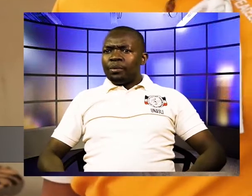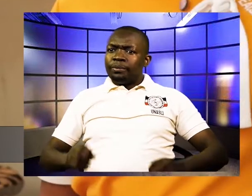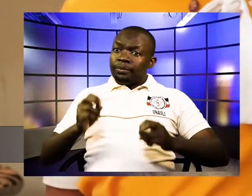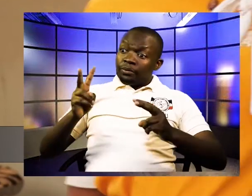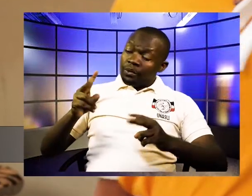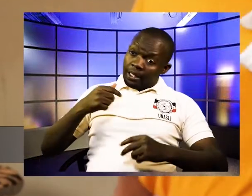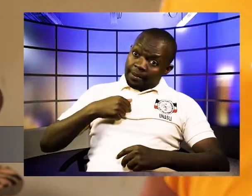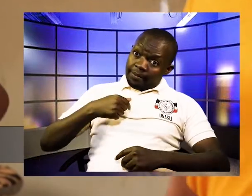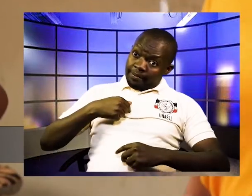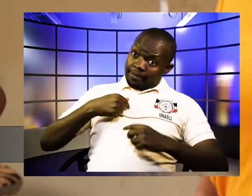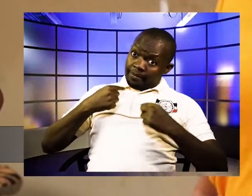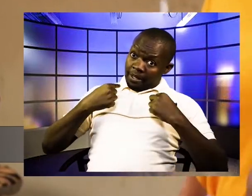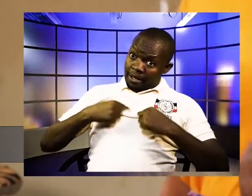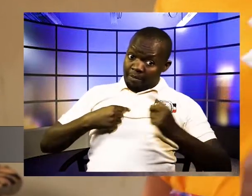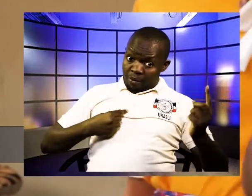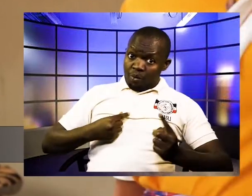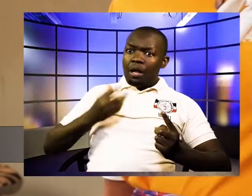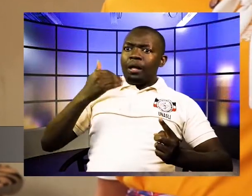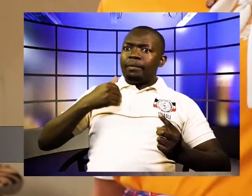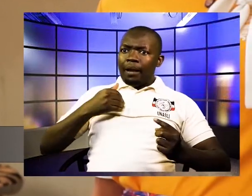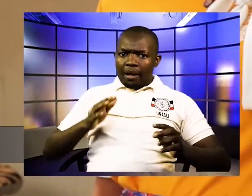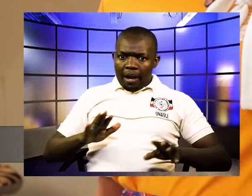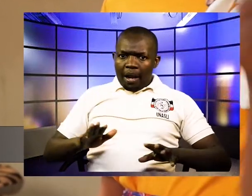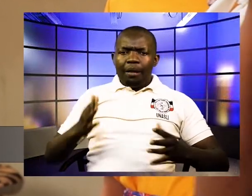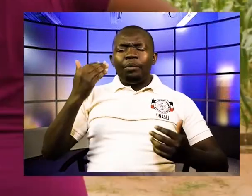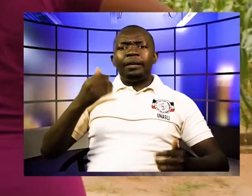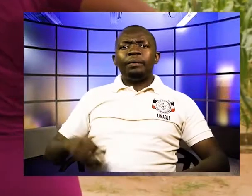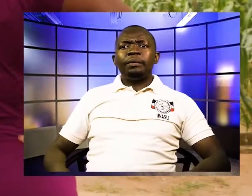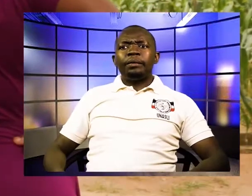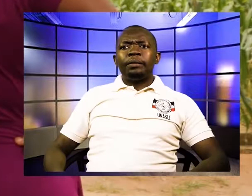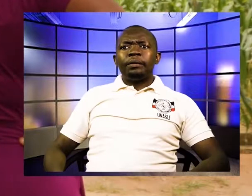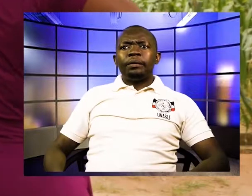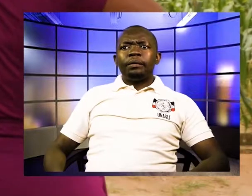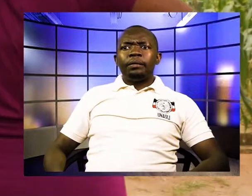Kastane meya wu. Ato nanagira. Ato wedabiriza bicho.